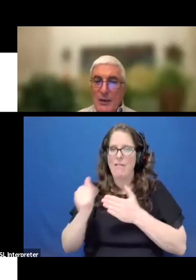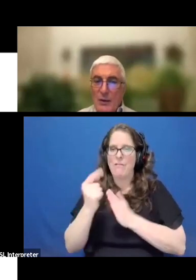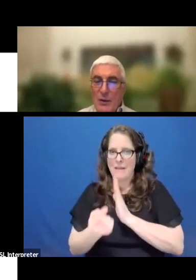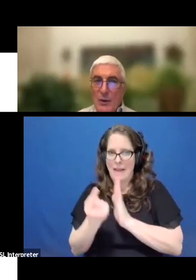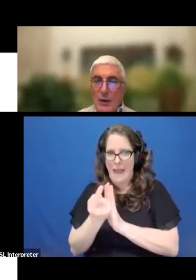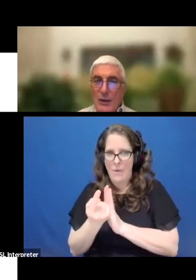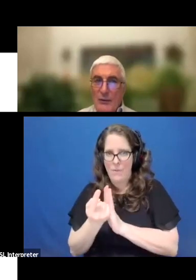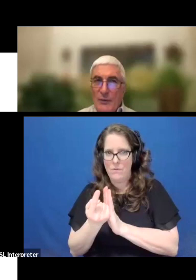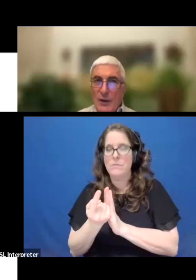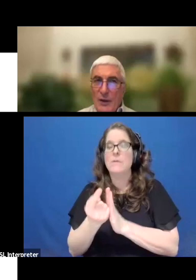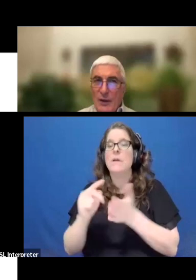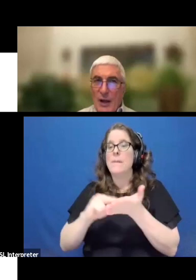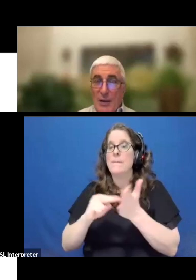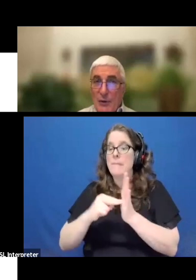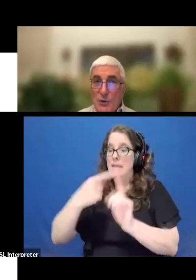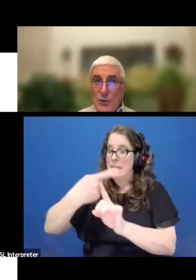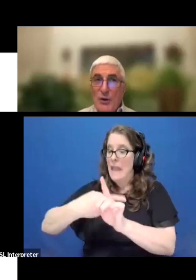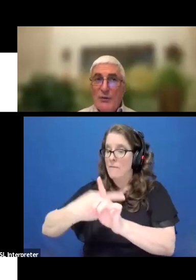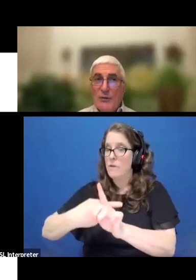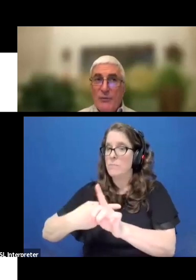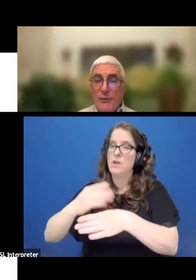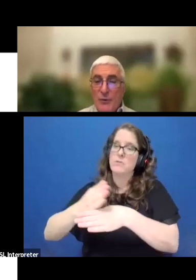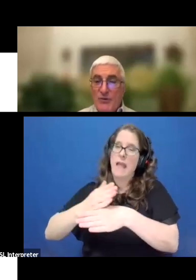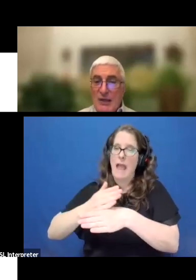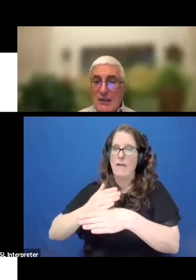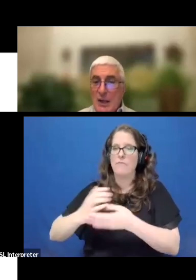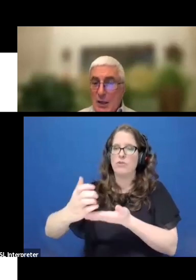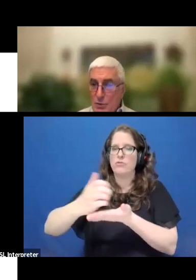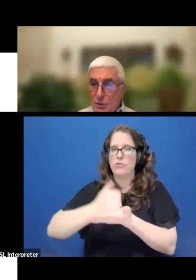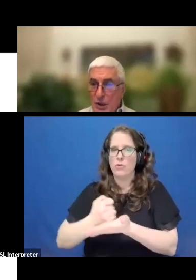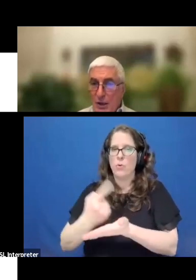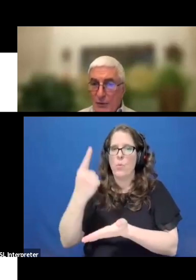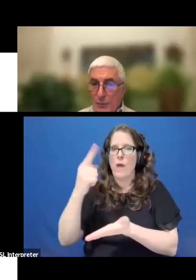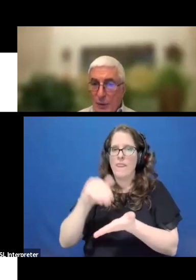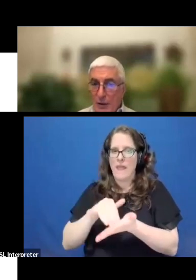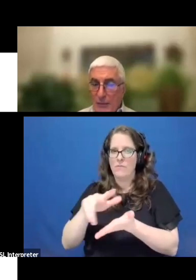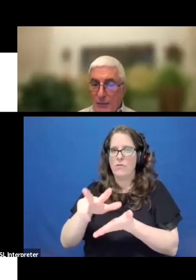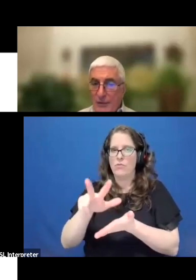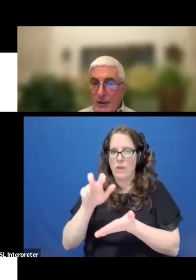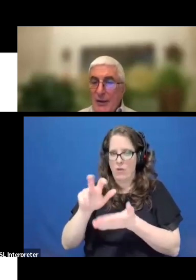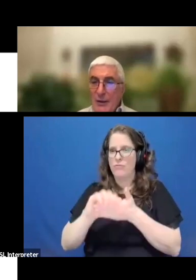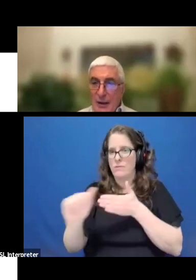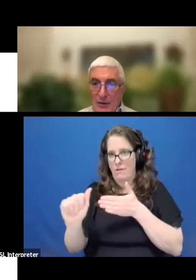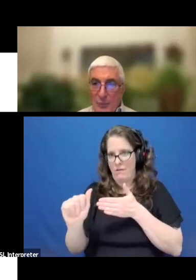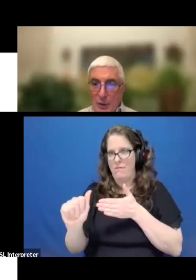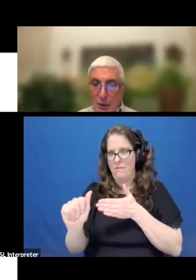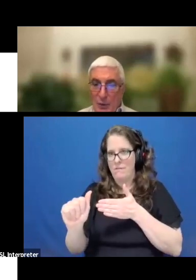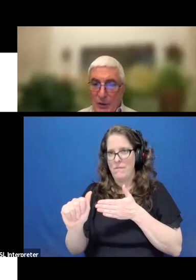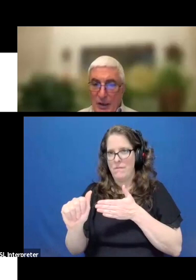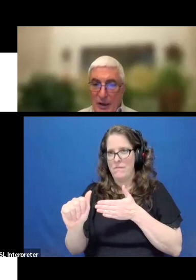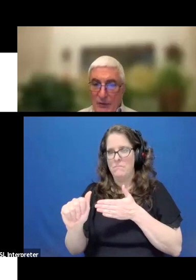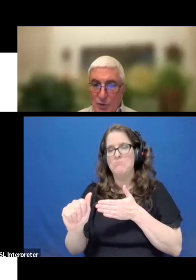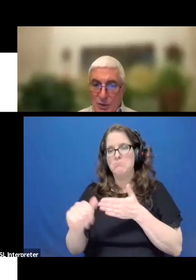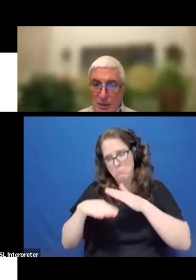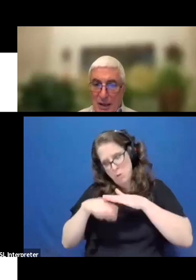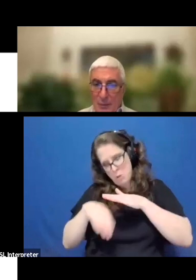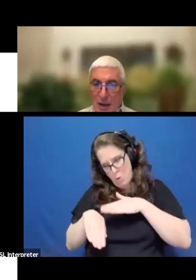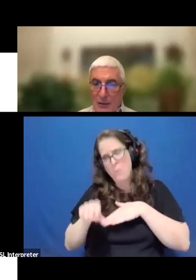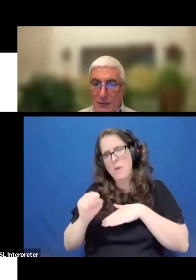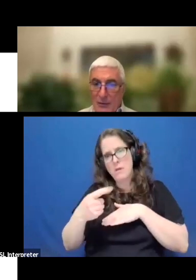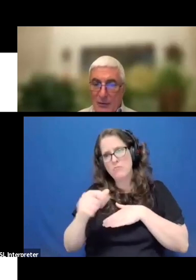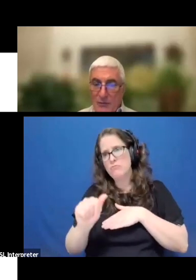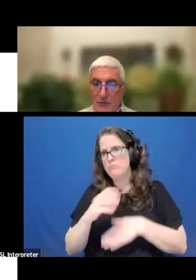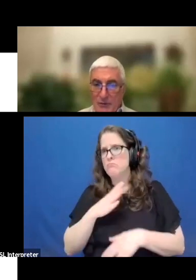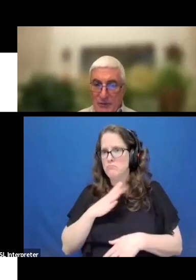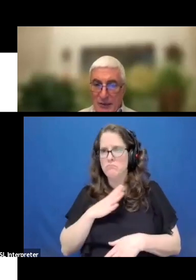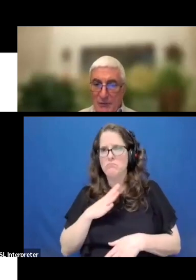monthly earnings, average earnings of $1,300 a month. That's below the SGA